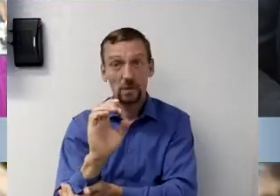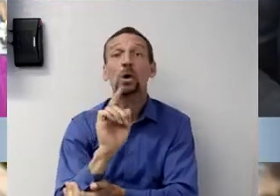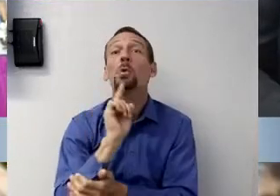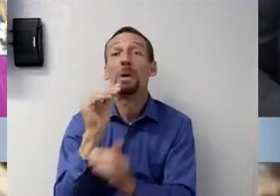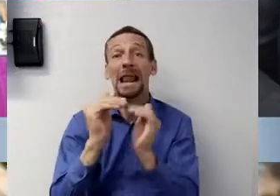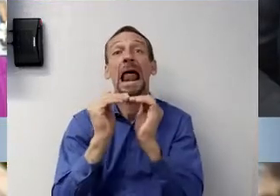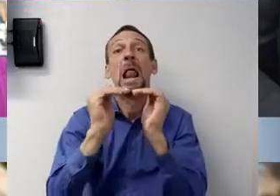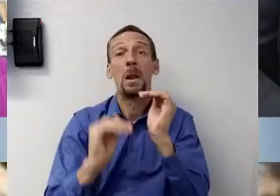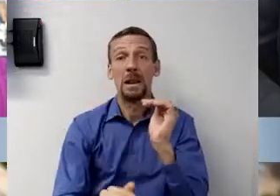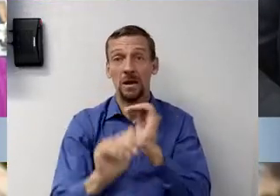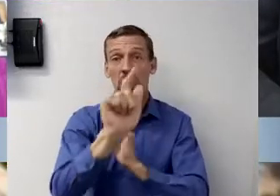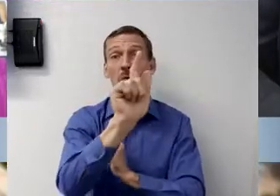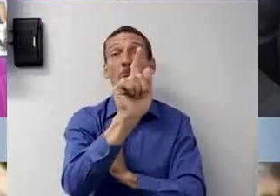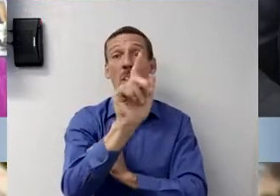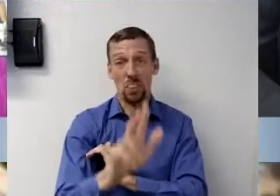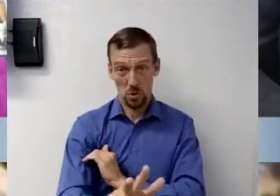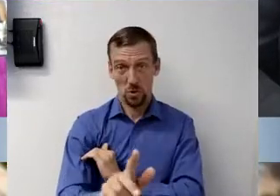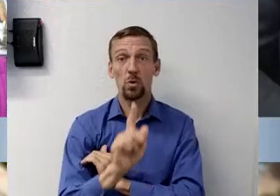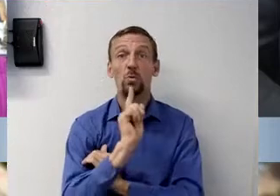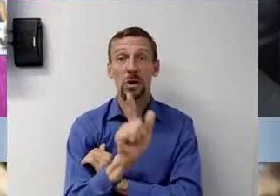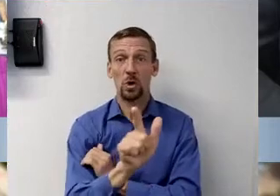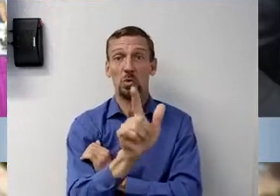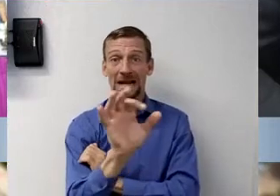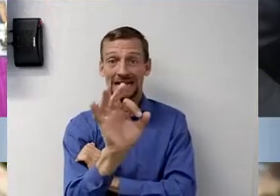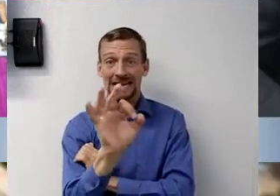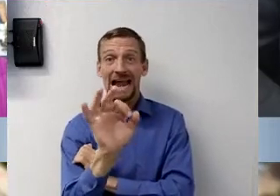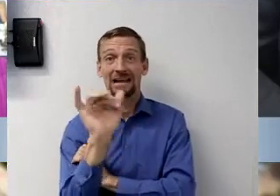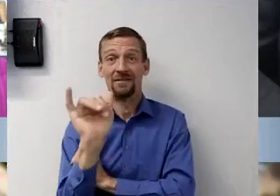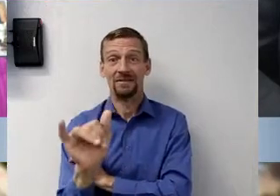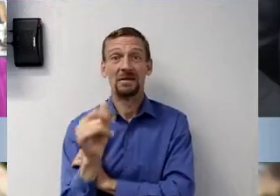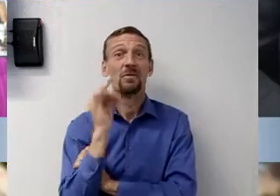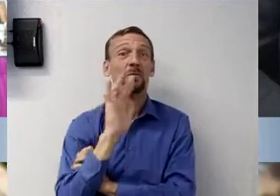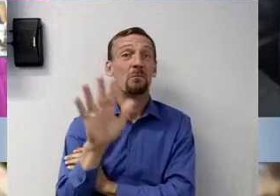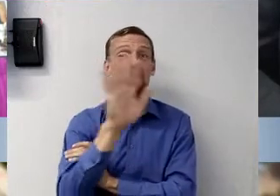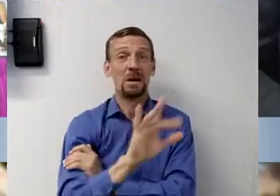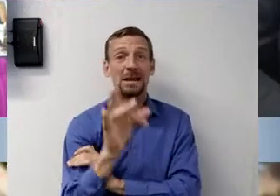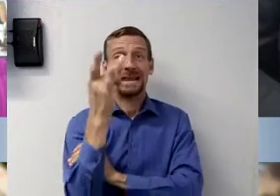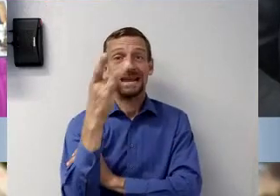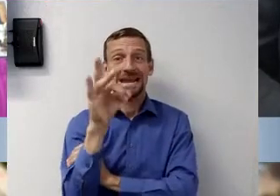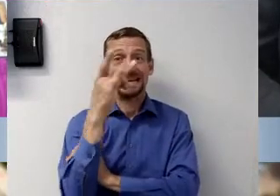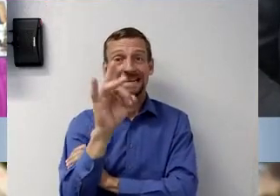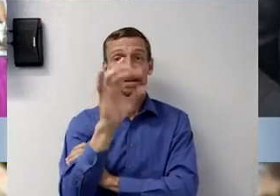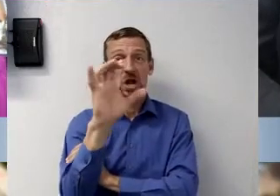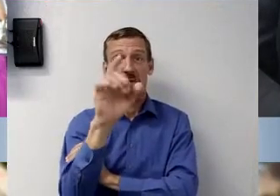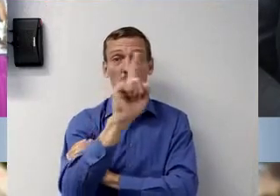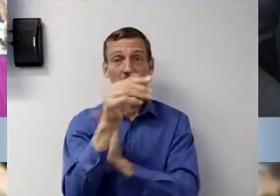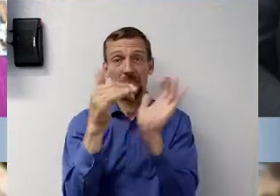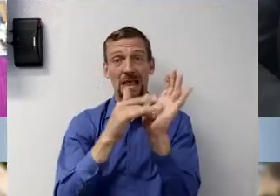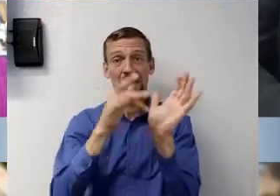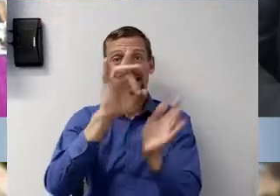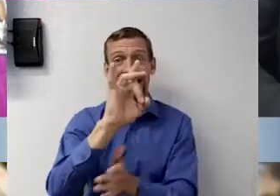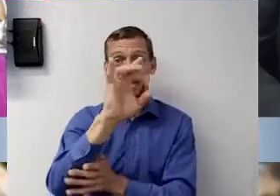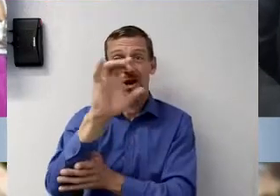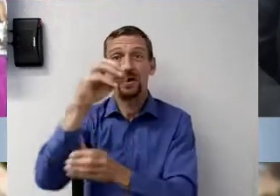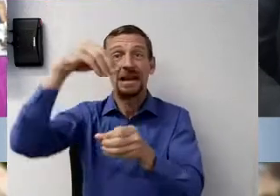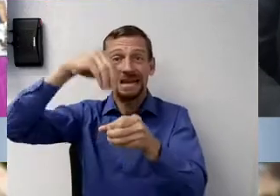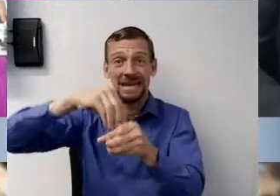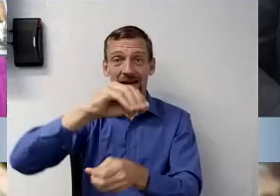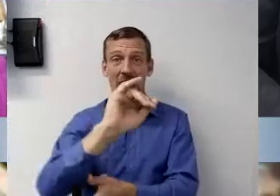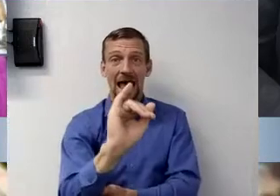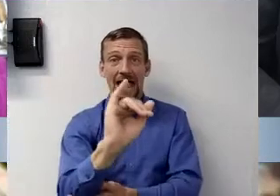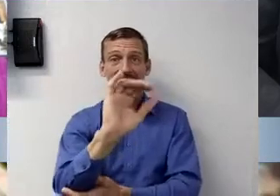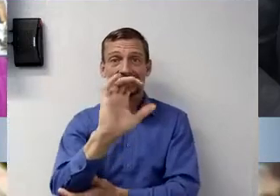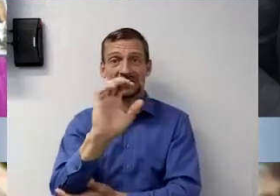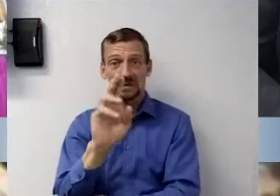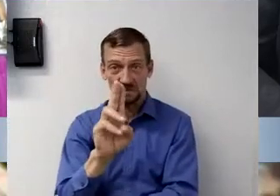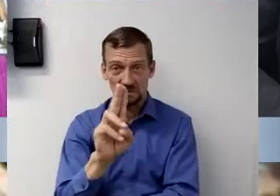than a third, 29% of them, or 1,800, are currently in the ICU. I do not know